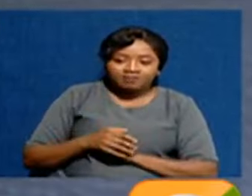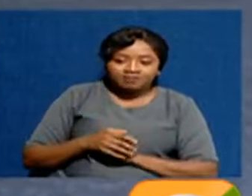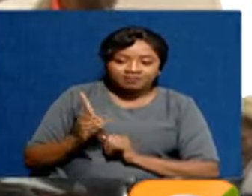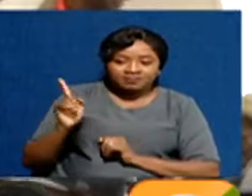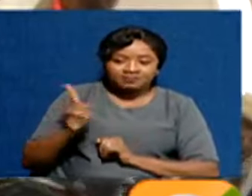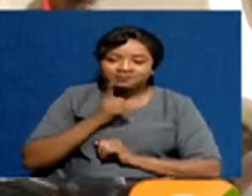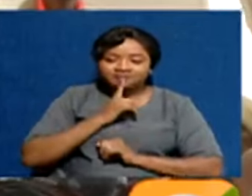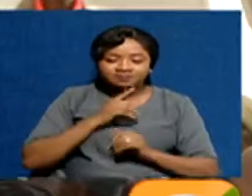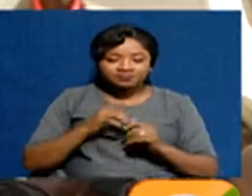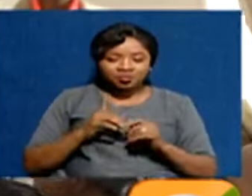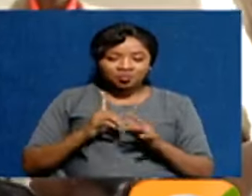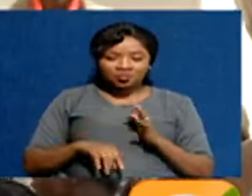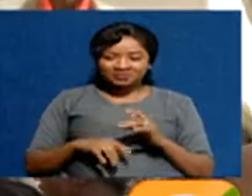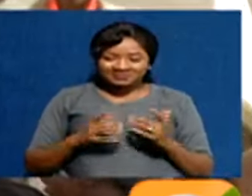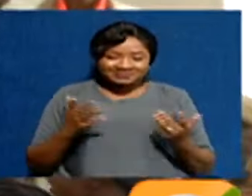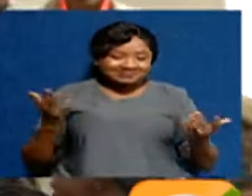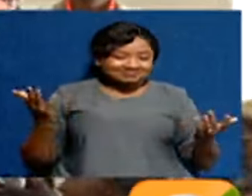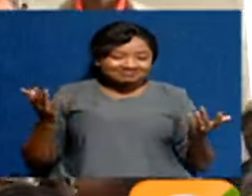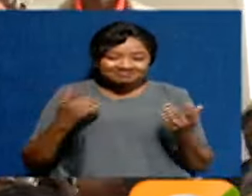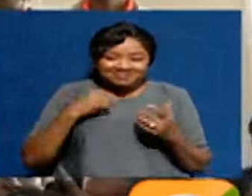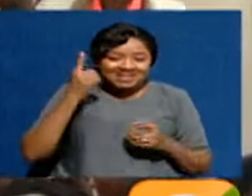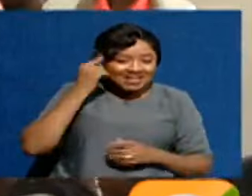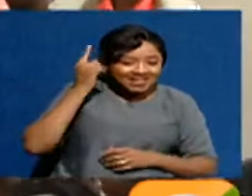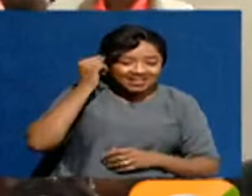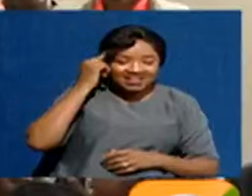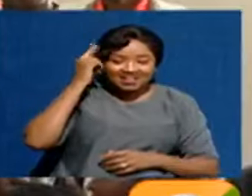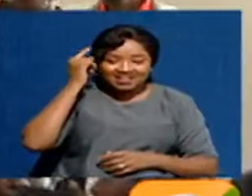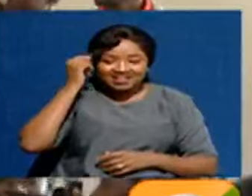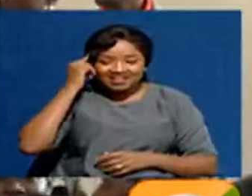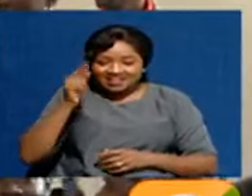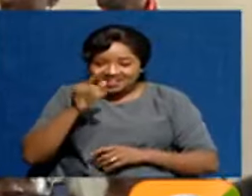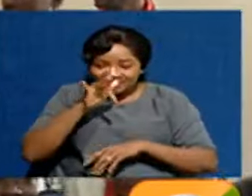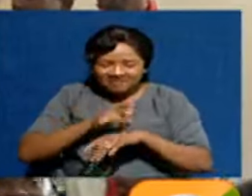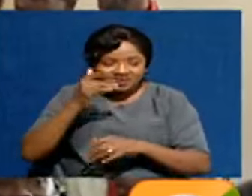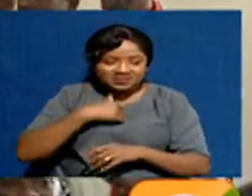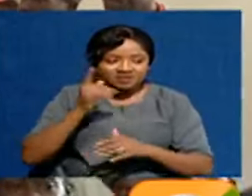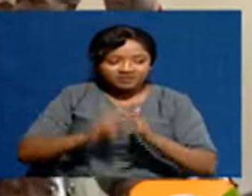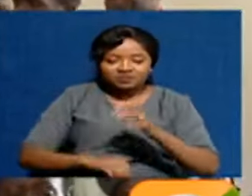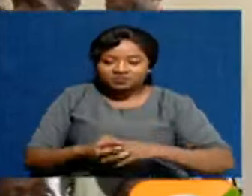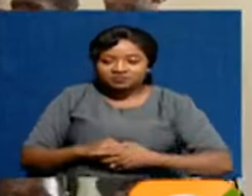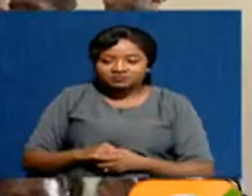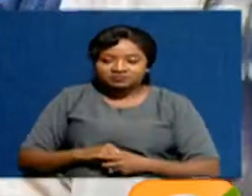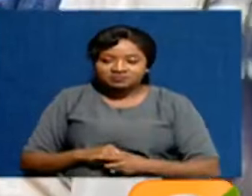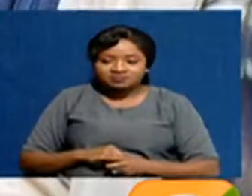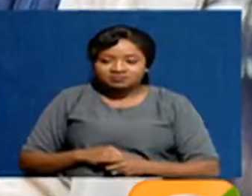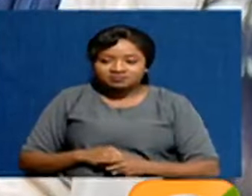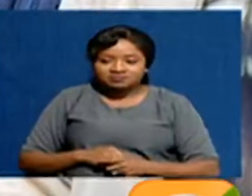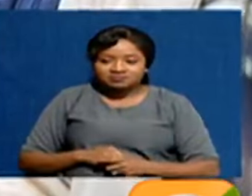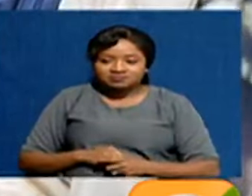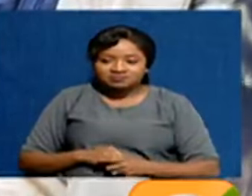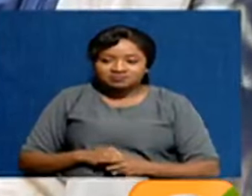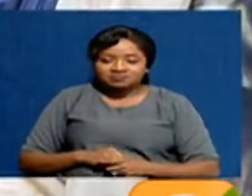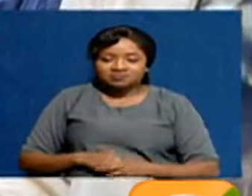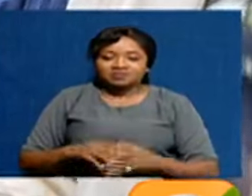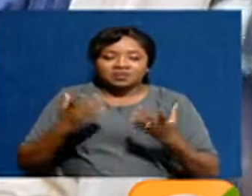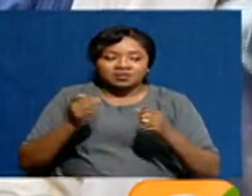the ministry do not take into account the reduced harmful effects of the new generation of nicotine products. So in